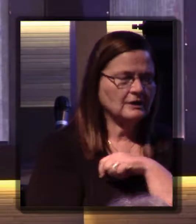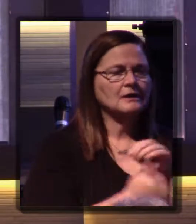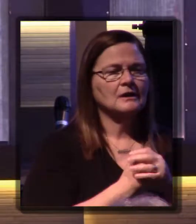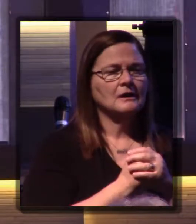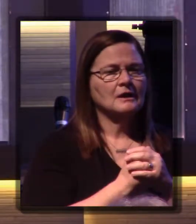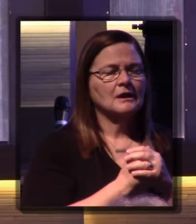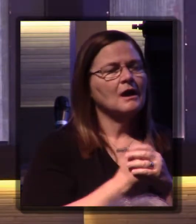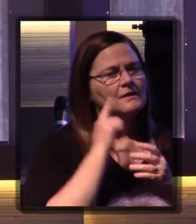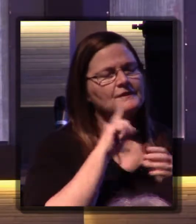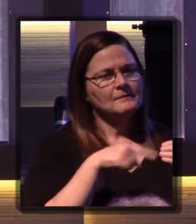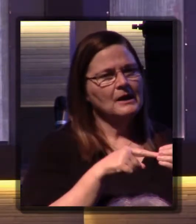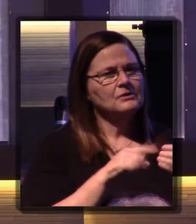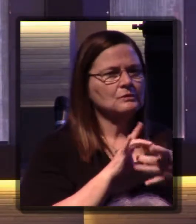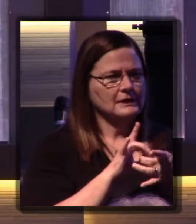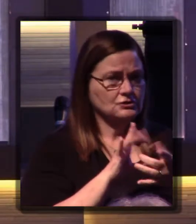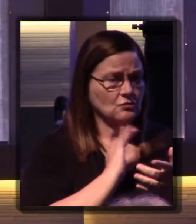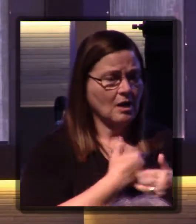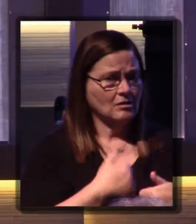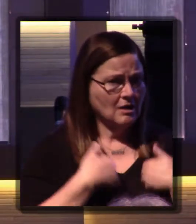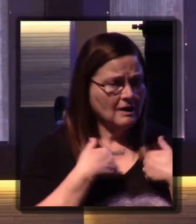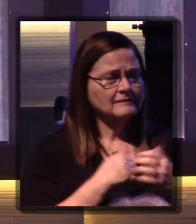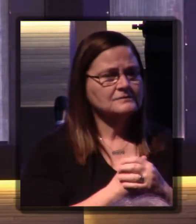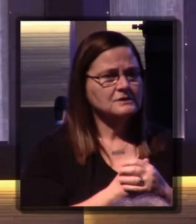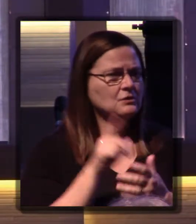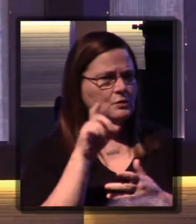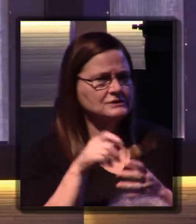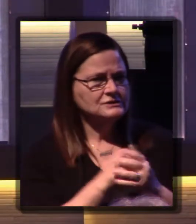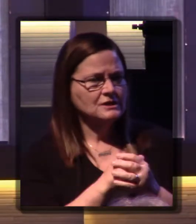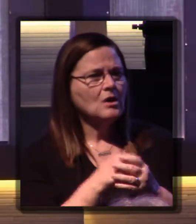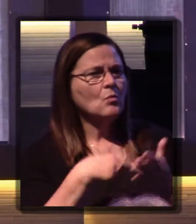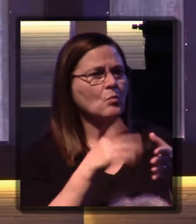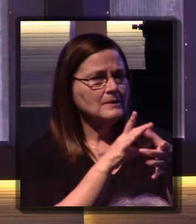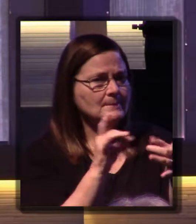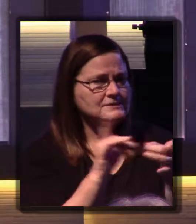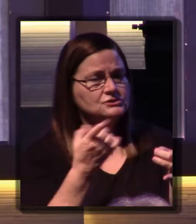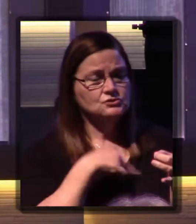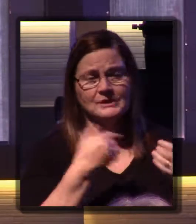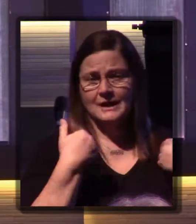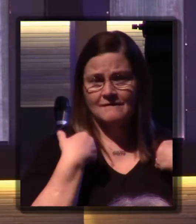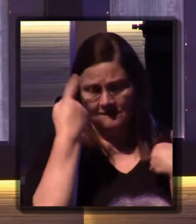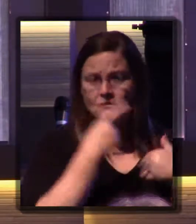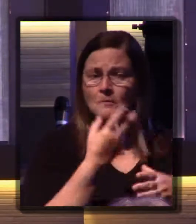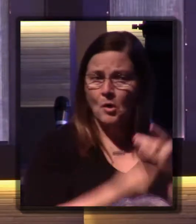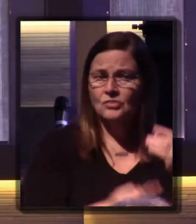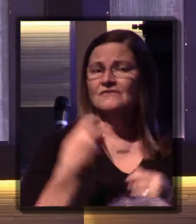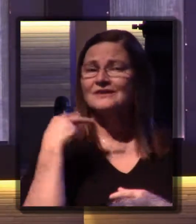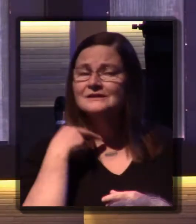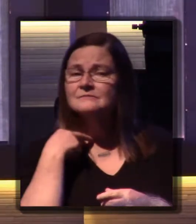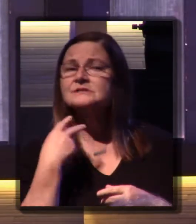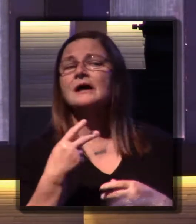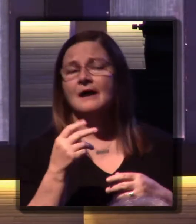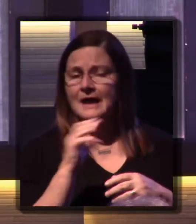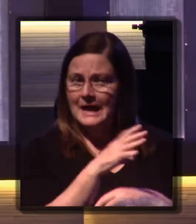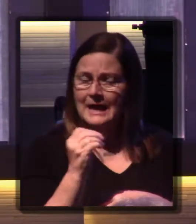in our lives, the question is what message do we have for both the victims and the perpetrators